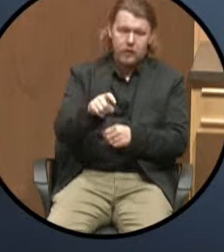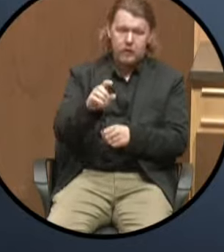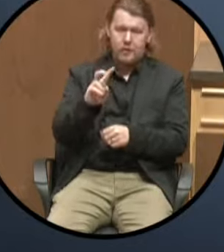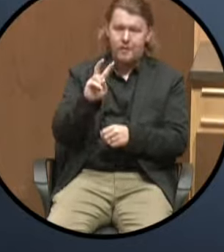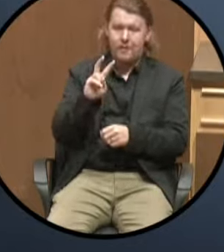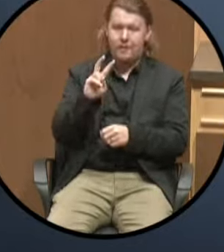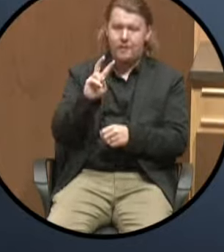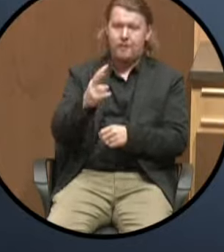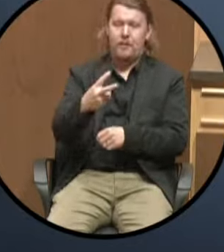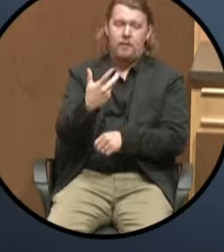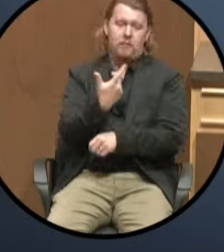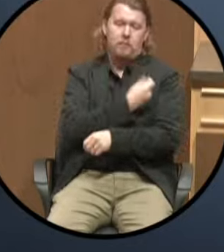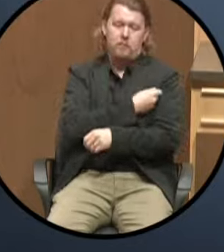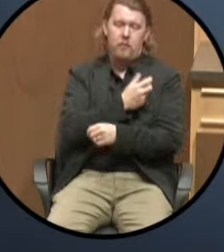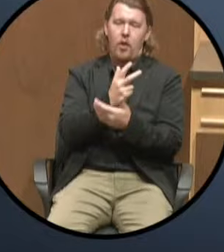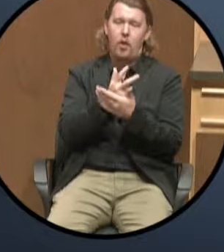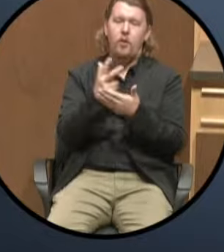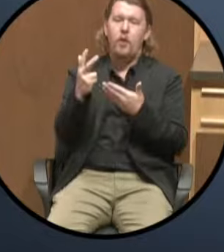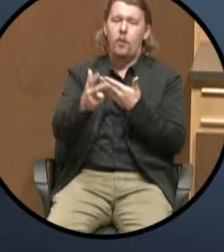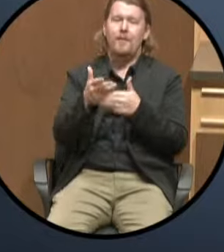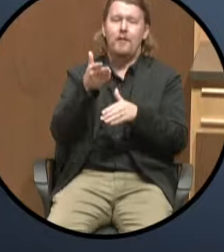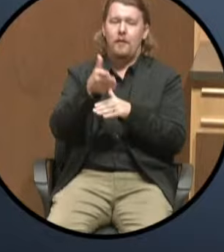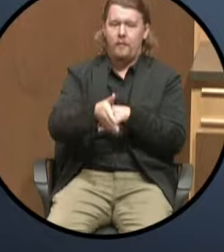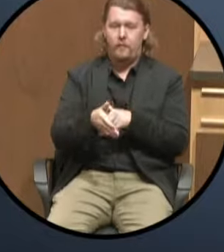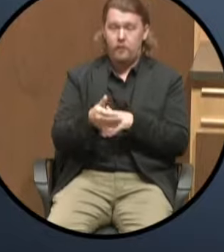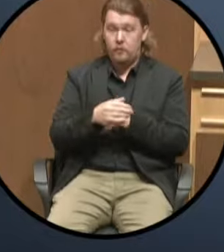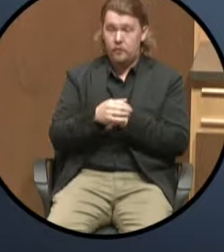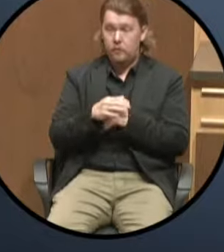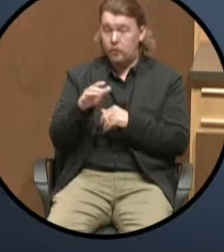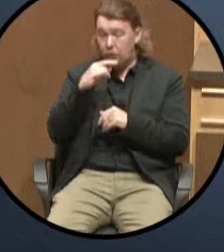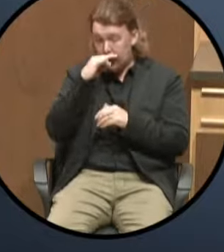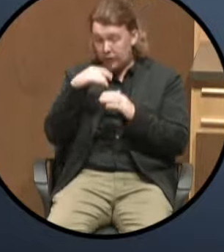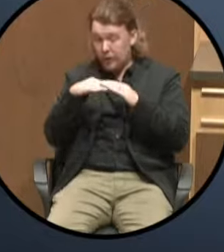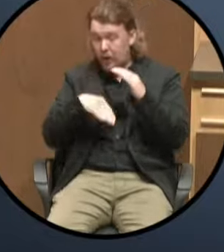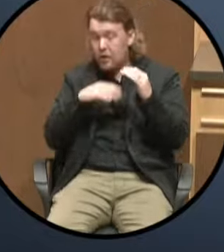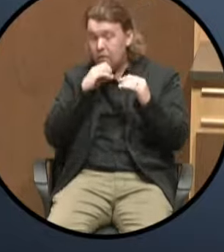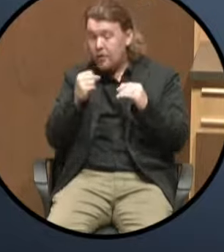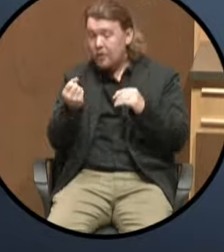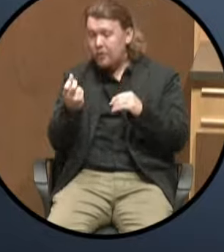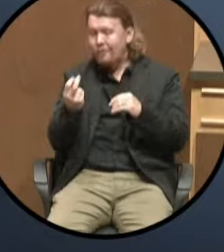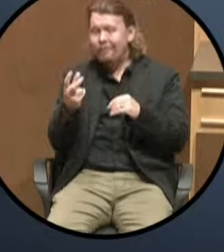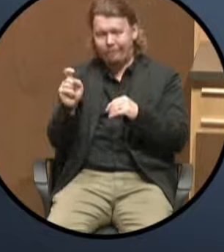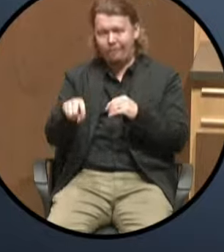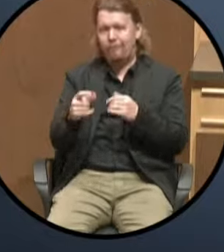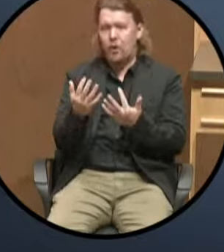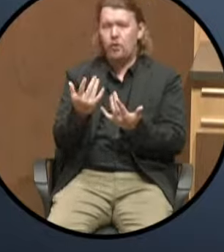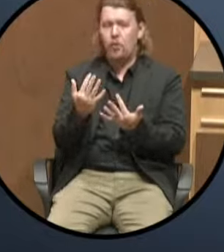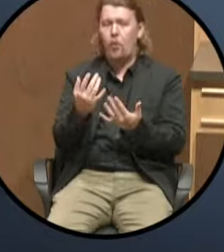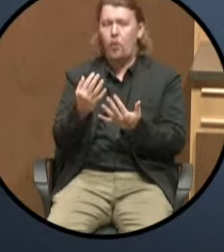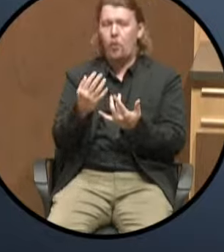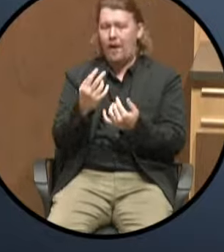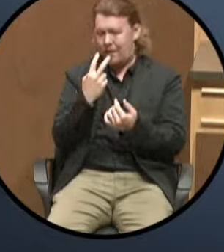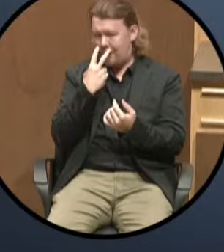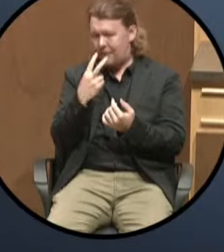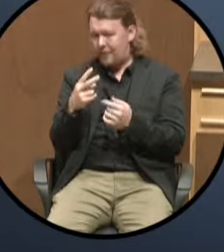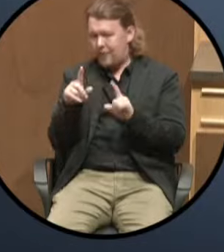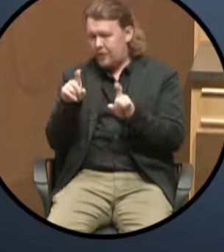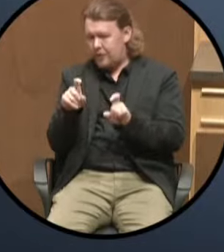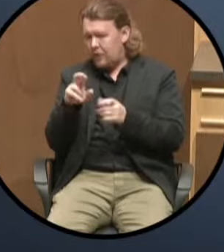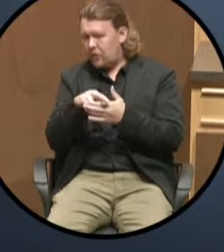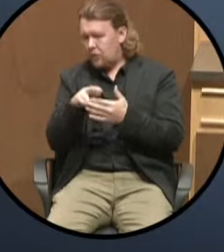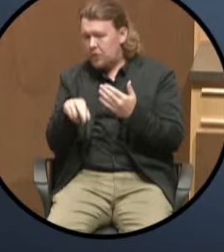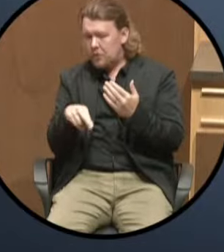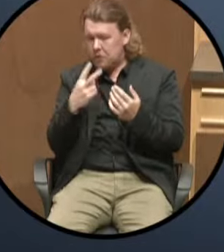3 weeks after the first. And for your child who is under 12, we will have to wait until the trials in younger children are complete and